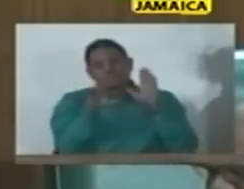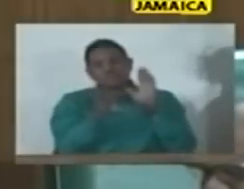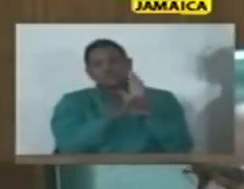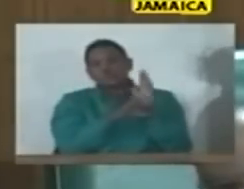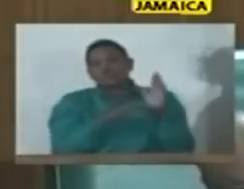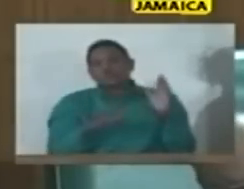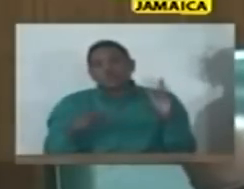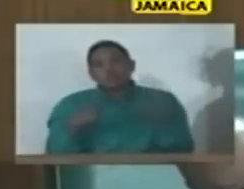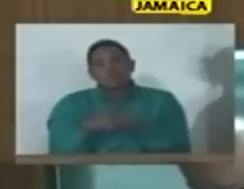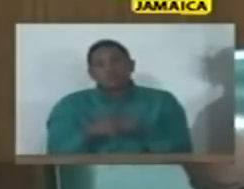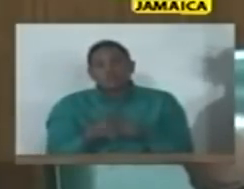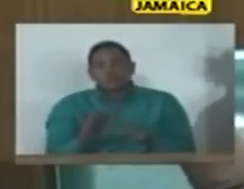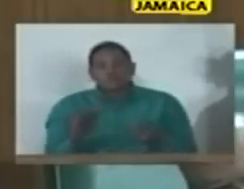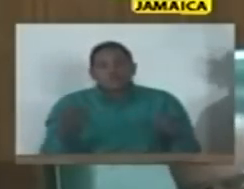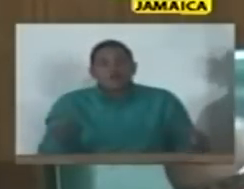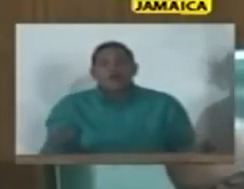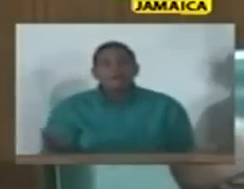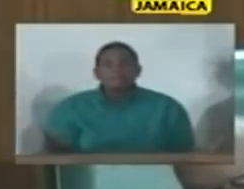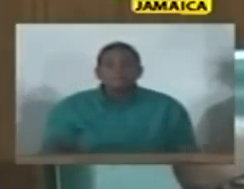happens?